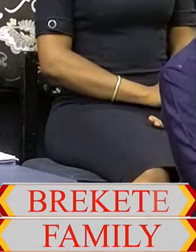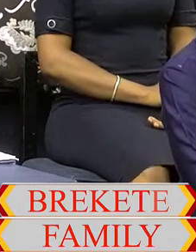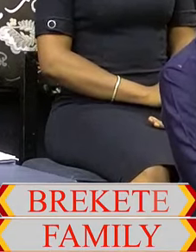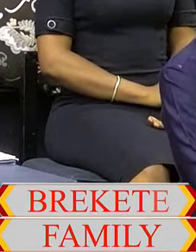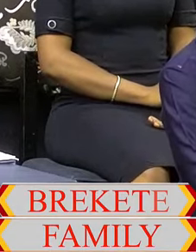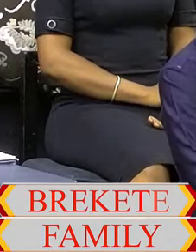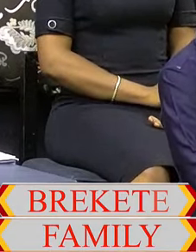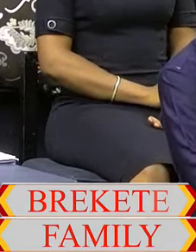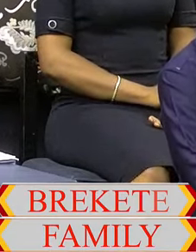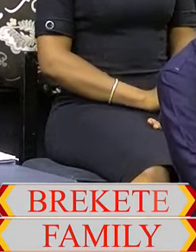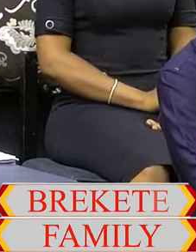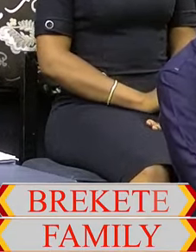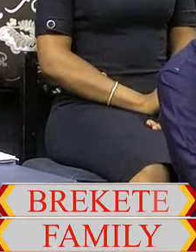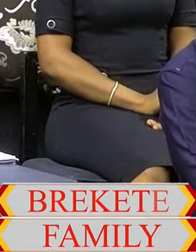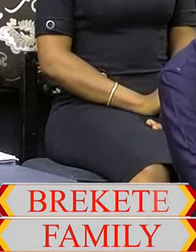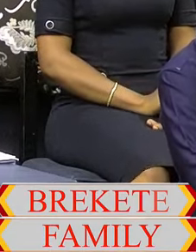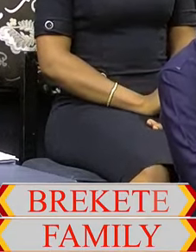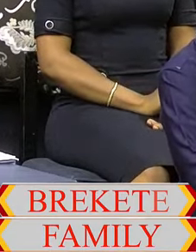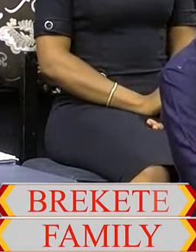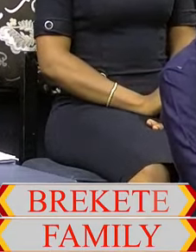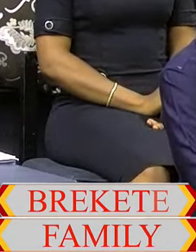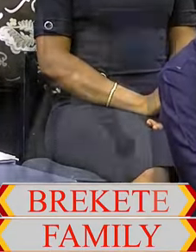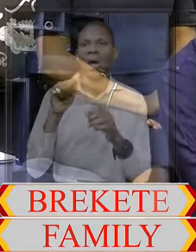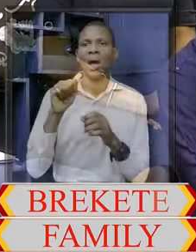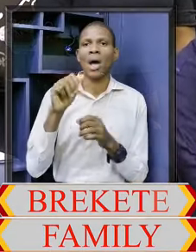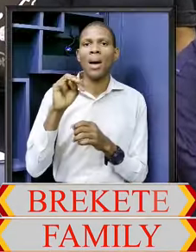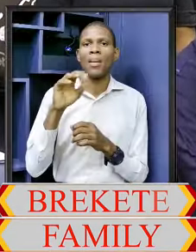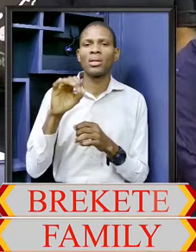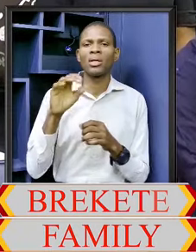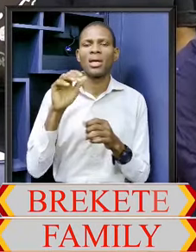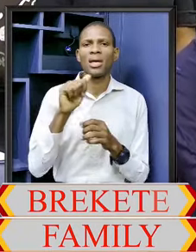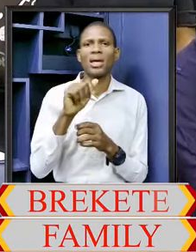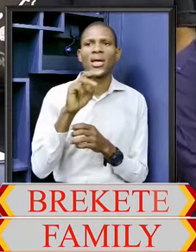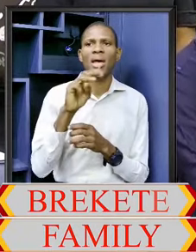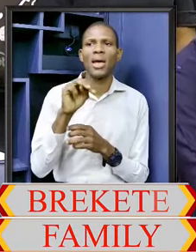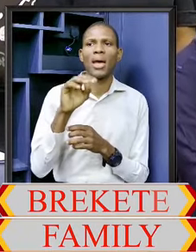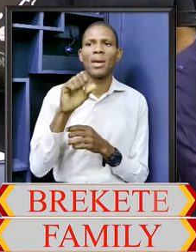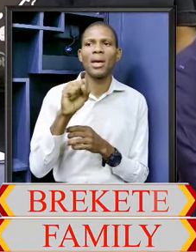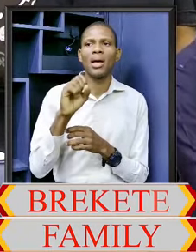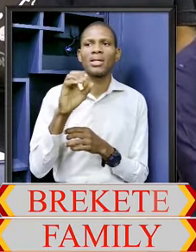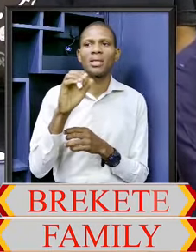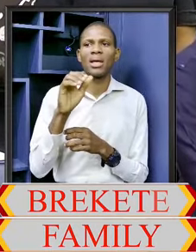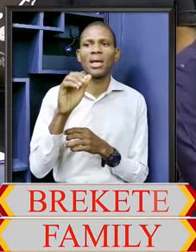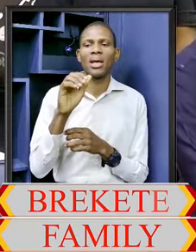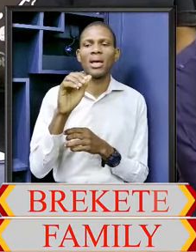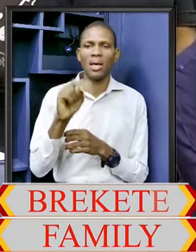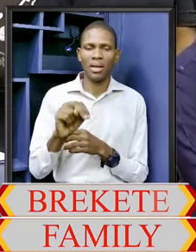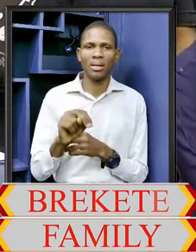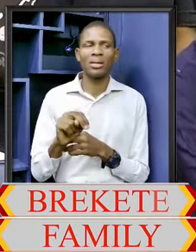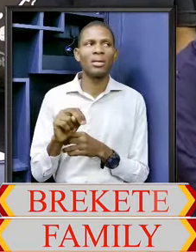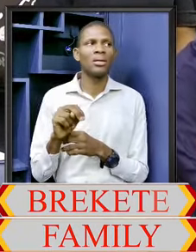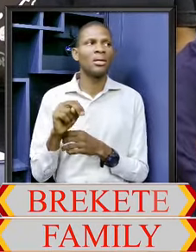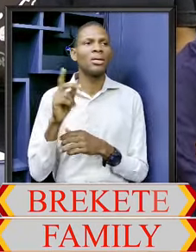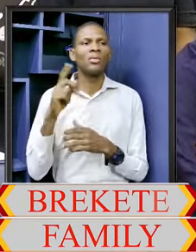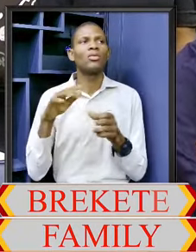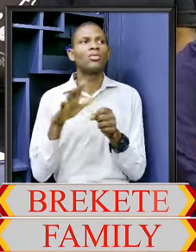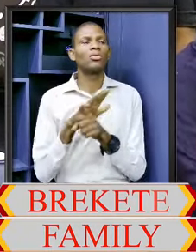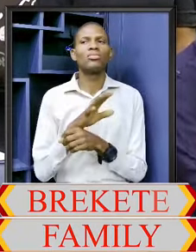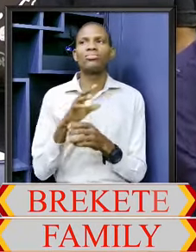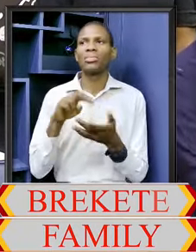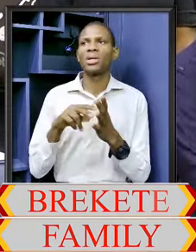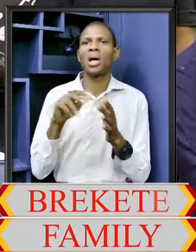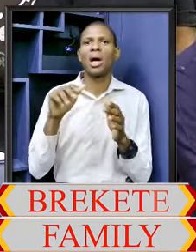the short form of that our name. AMLSN. AMLSN. Now be the short form. What be the full